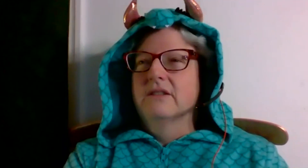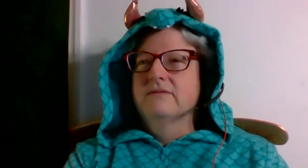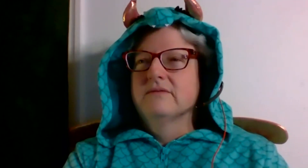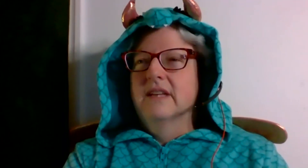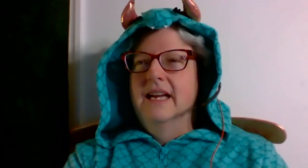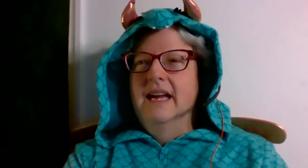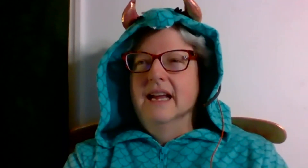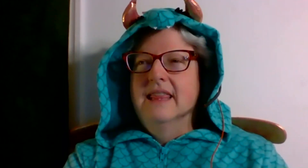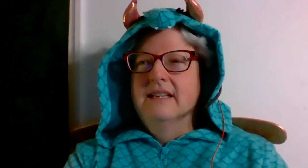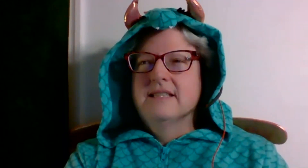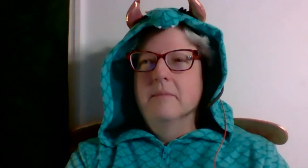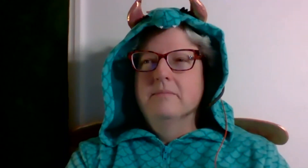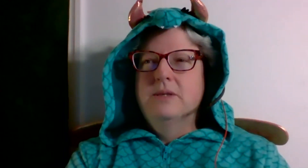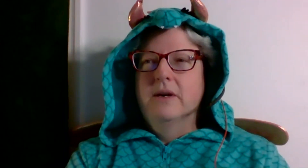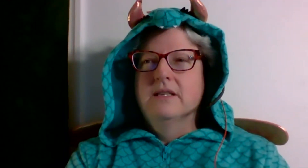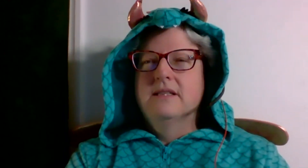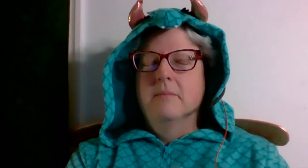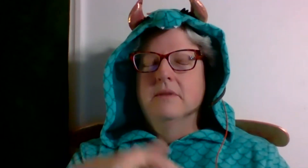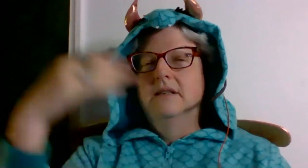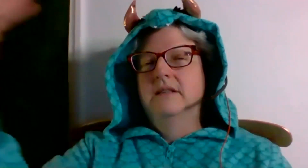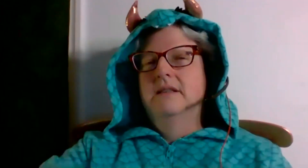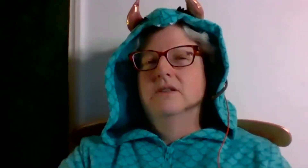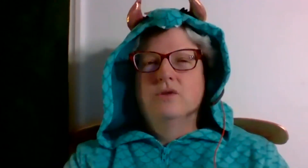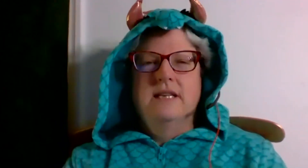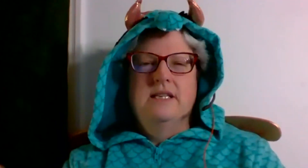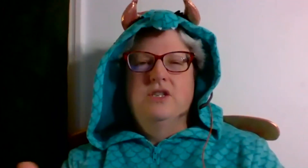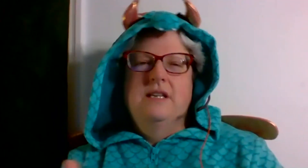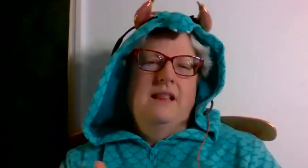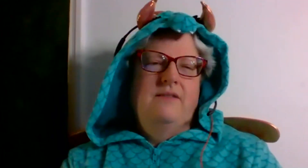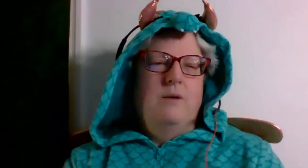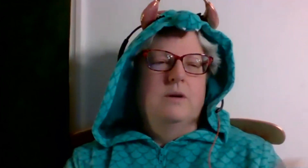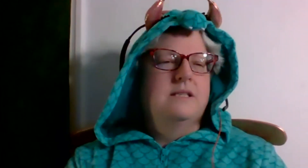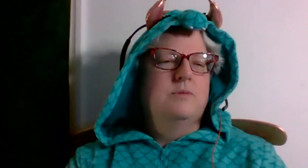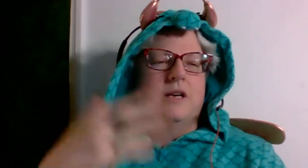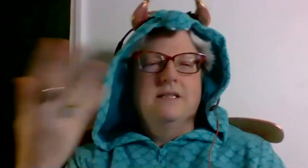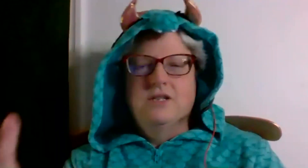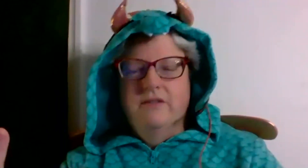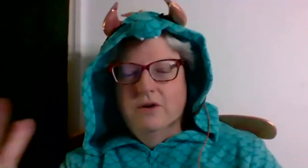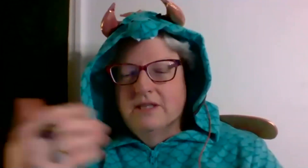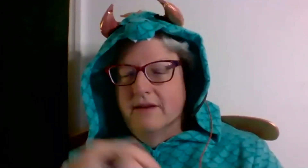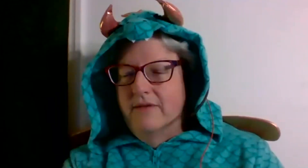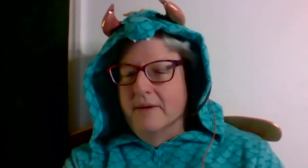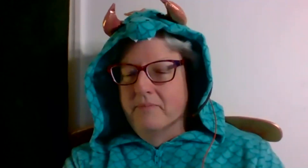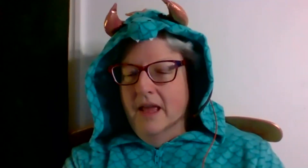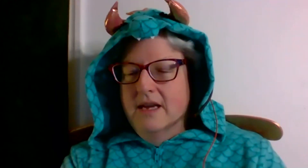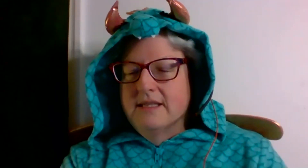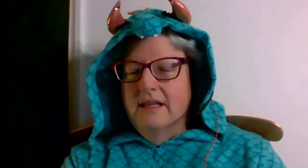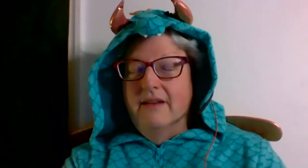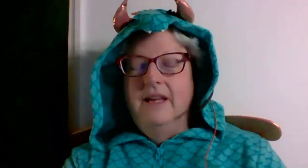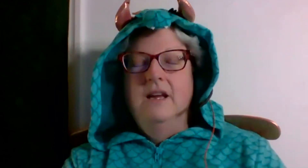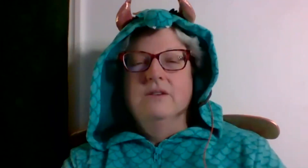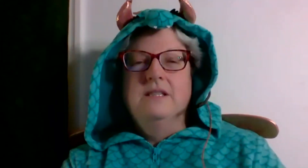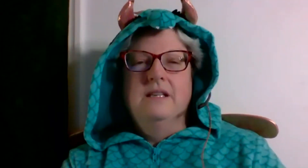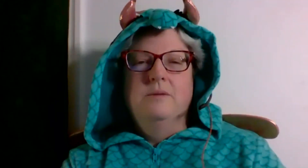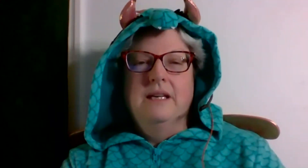don't know. I think some spirits, some transitioned. I love that word. Some transitioned folks have still